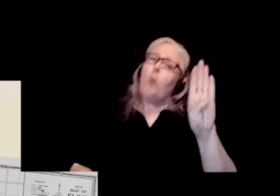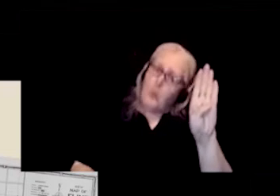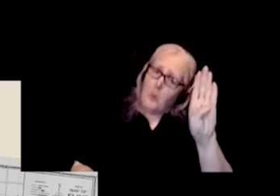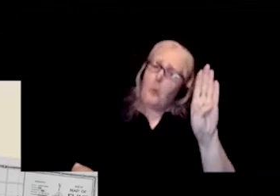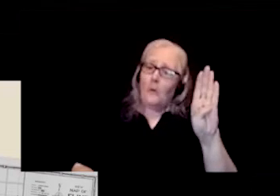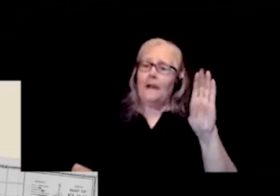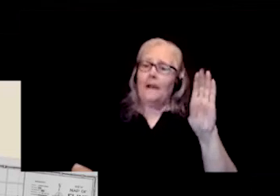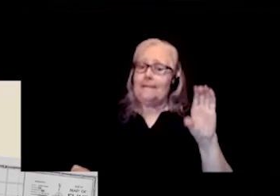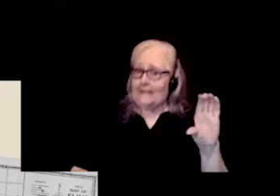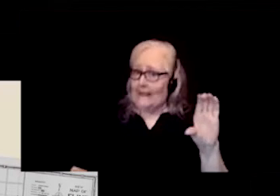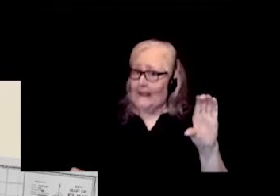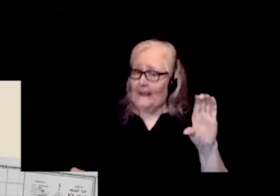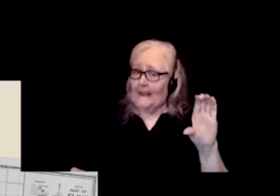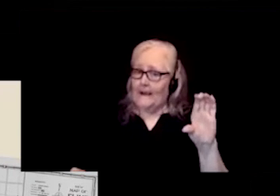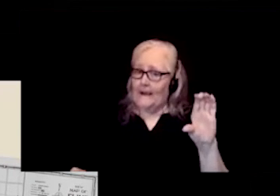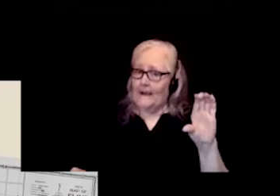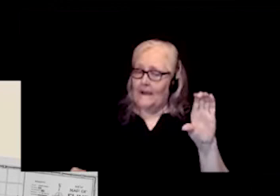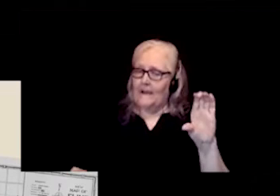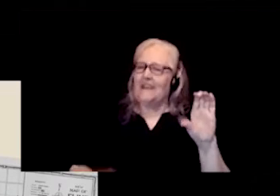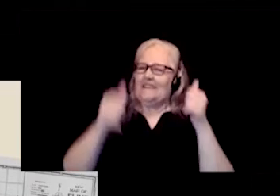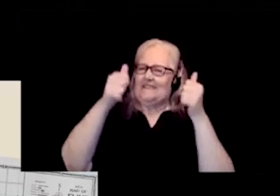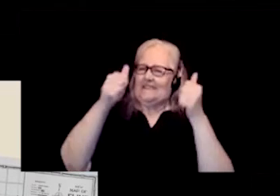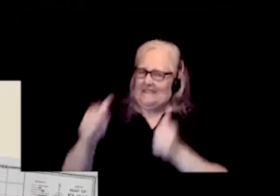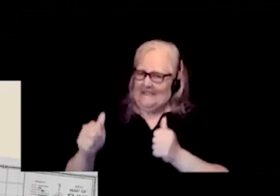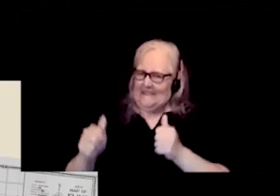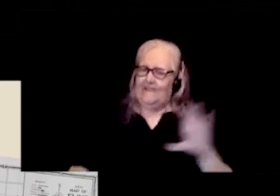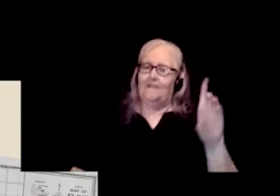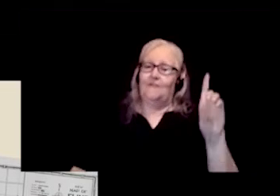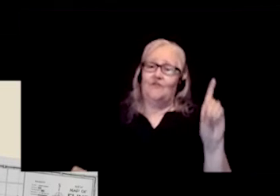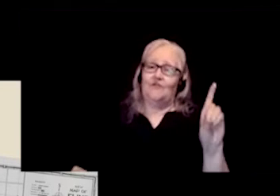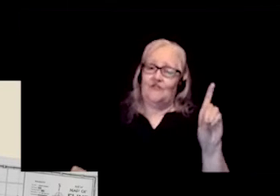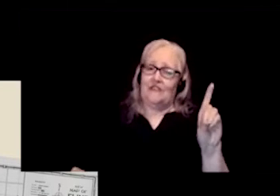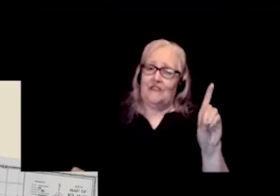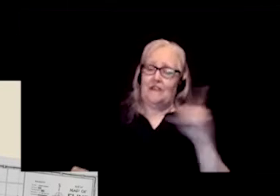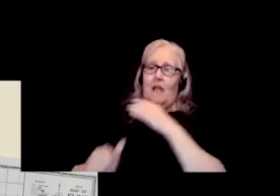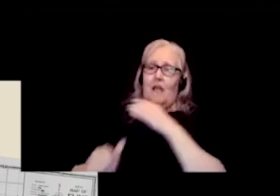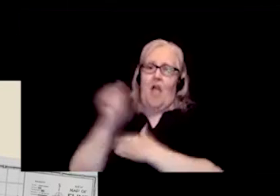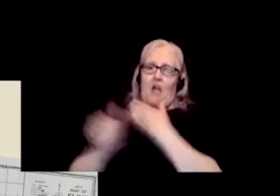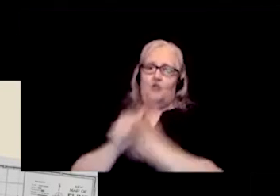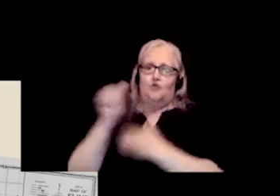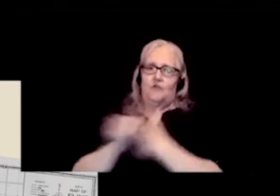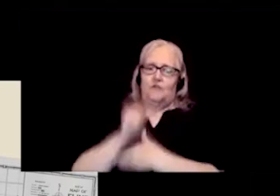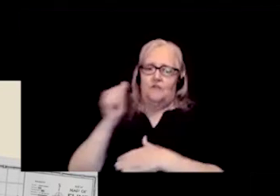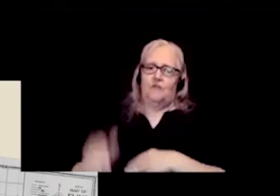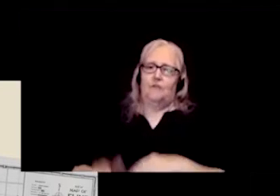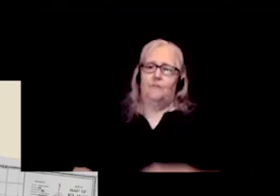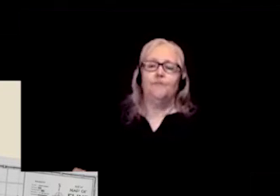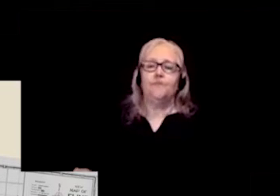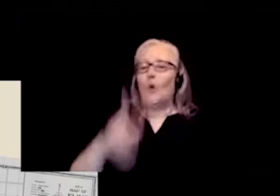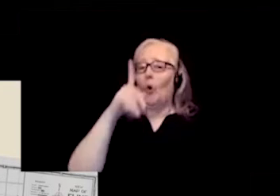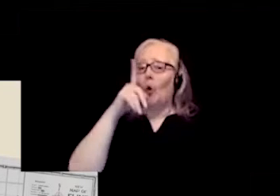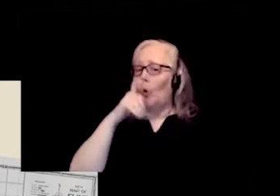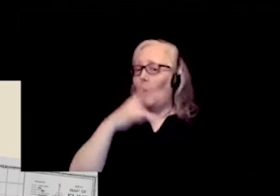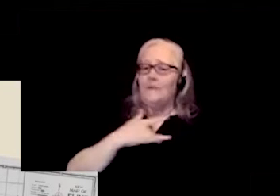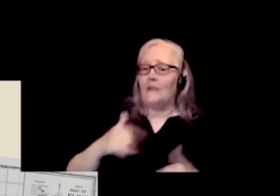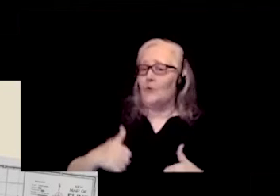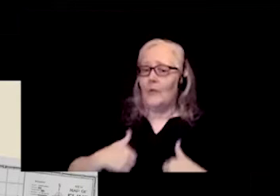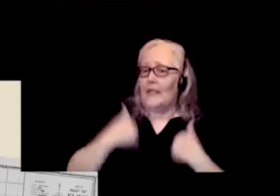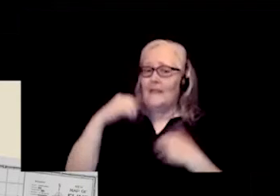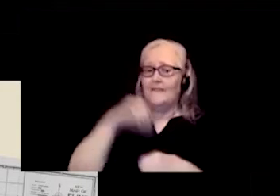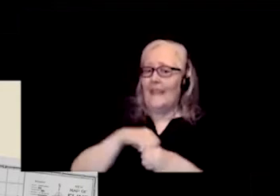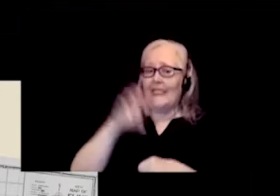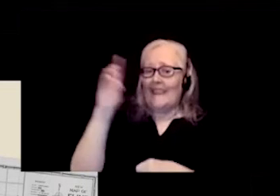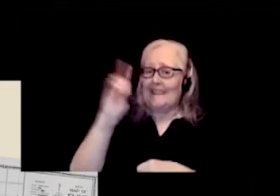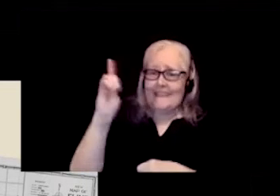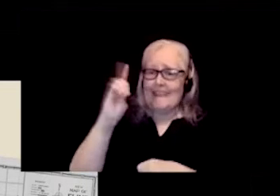C, declining, and a D, hazardous. And who do you think lived in the hazardous communities?